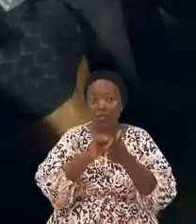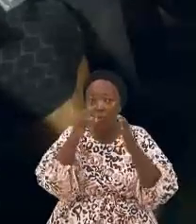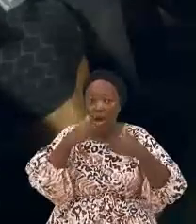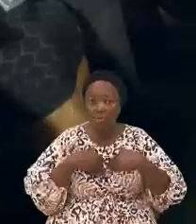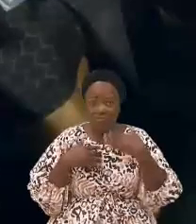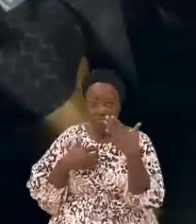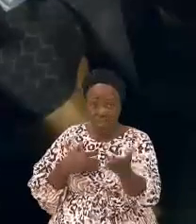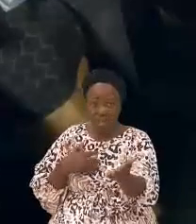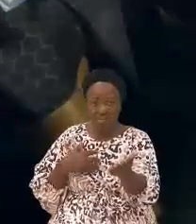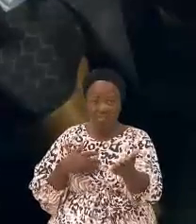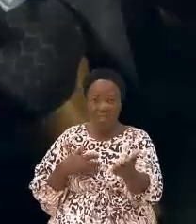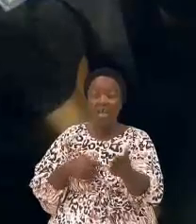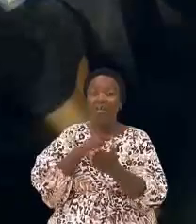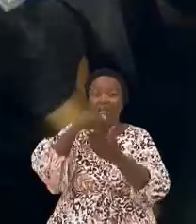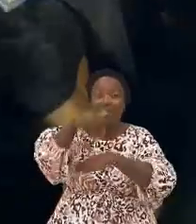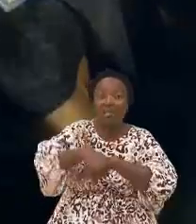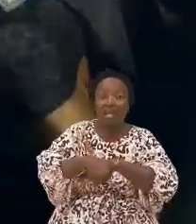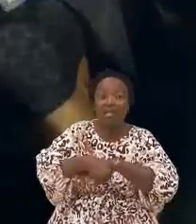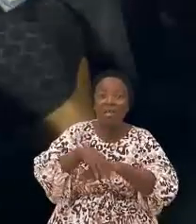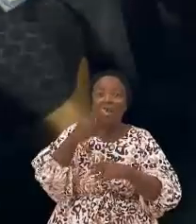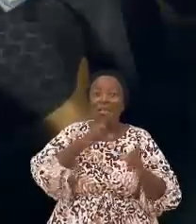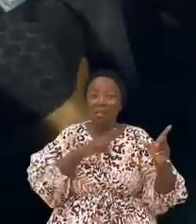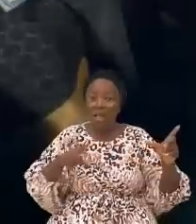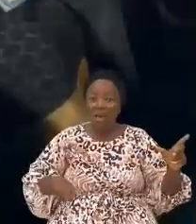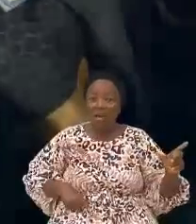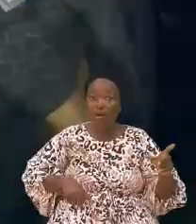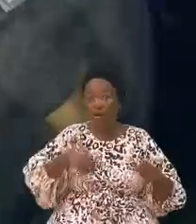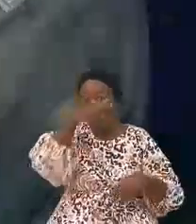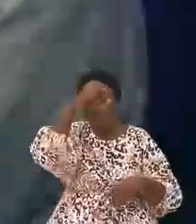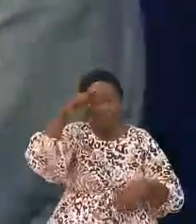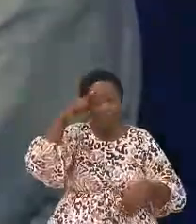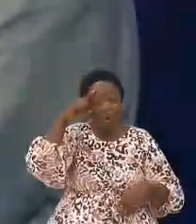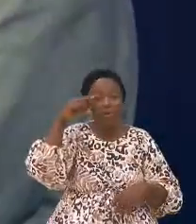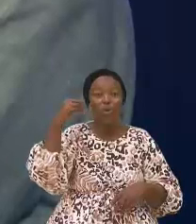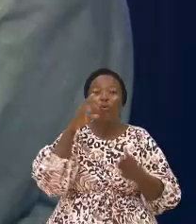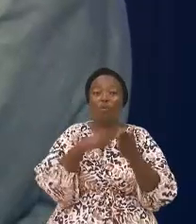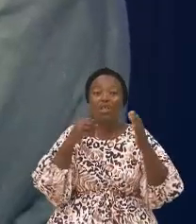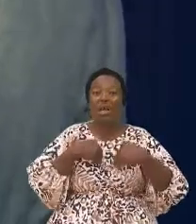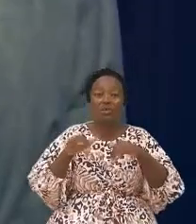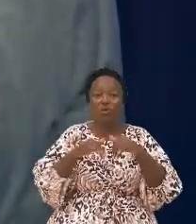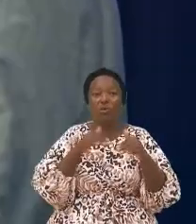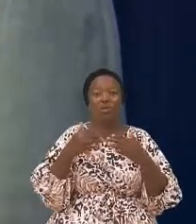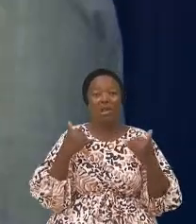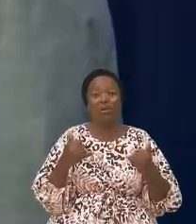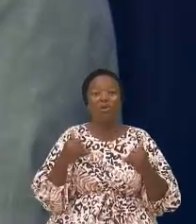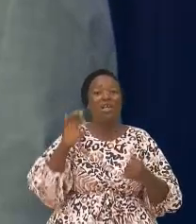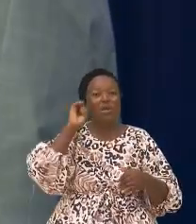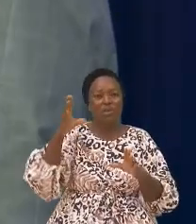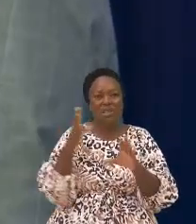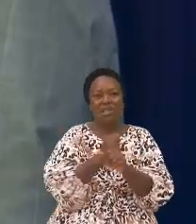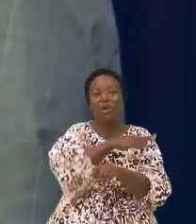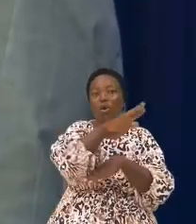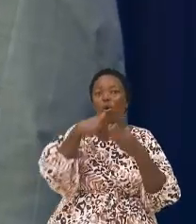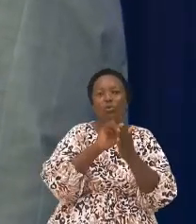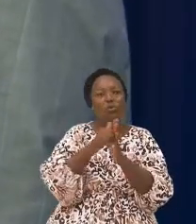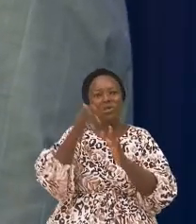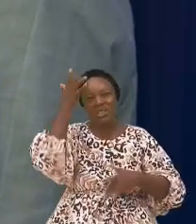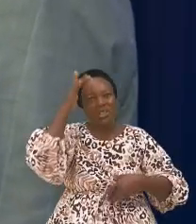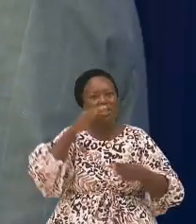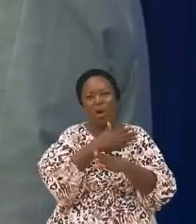your sickness away. Every sickness you have there tonight, the Lord, because of what he has